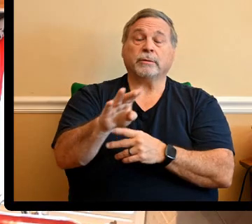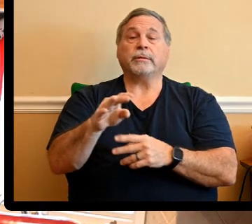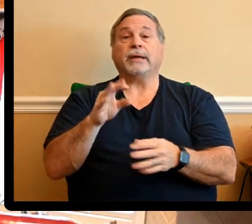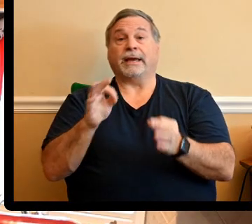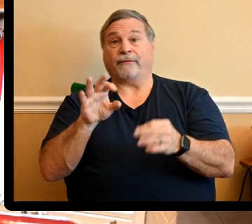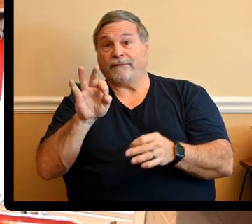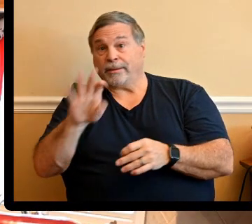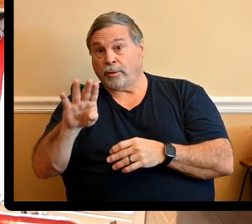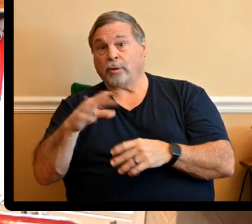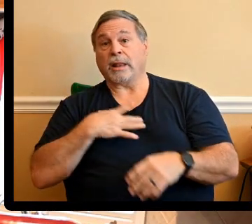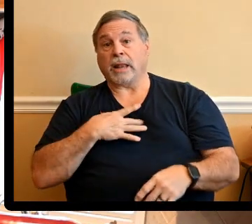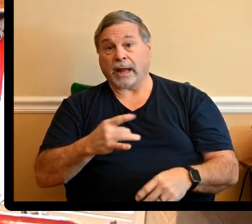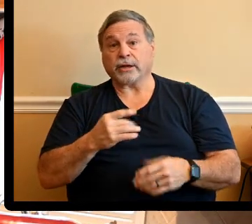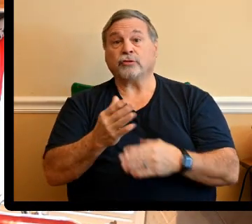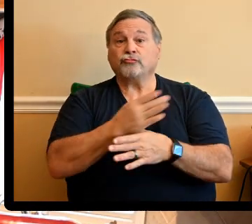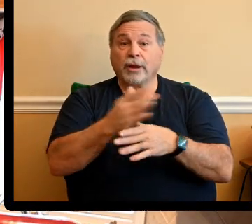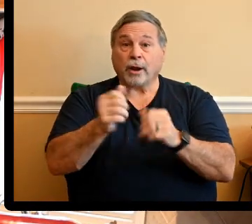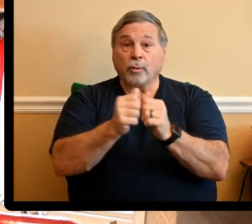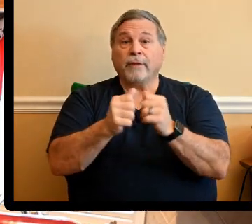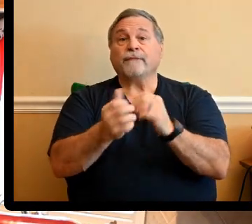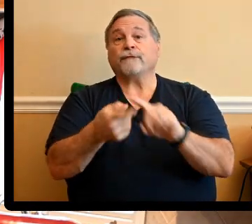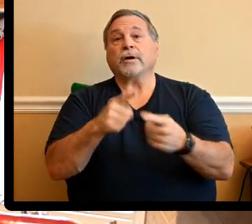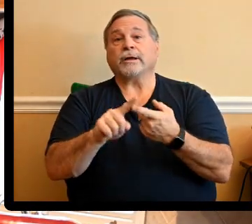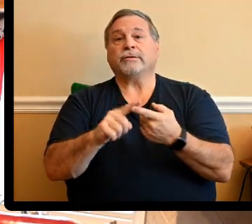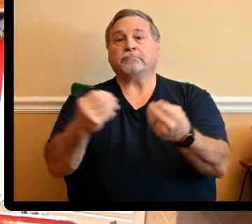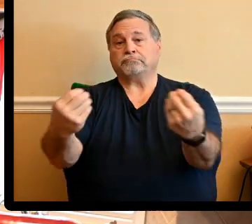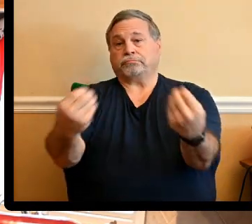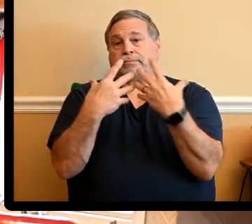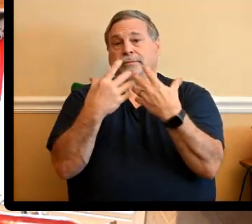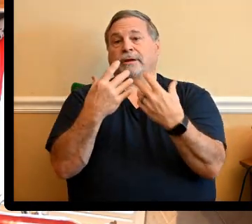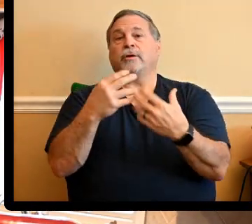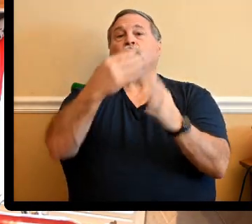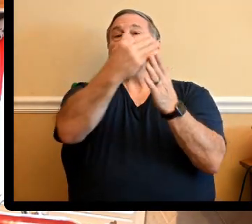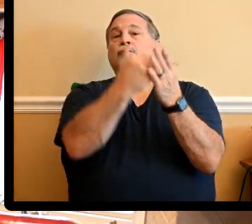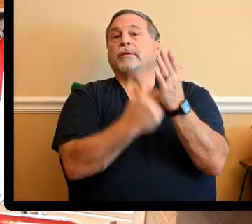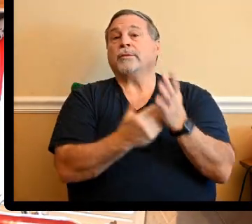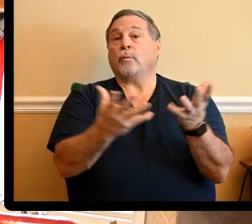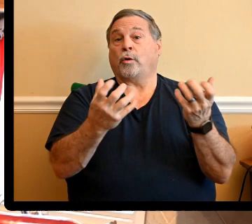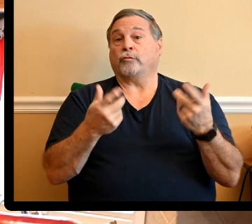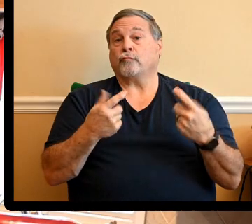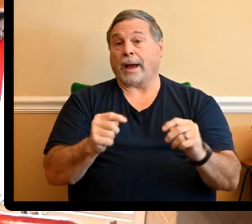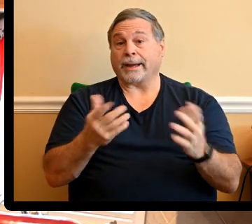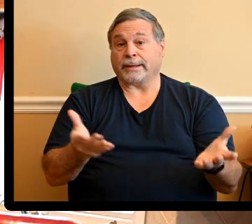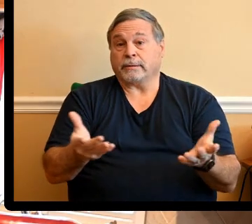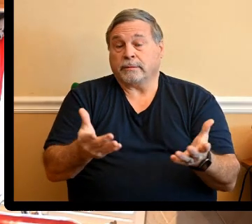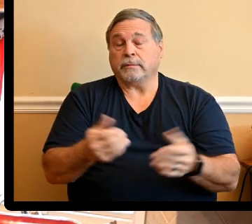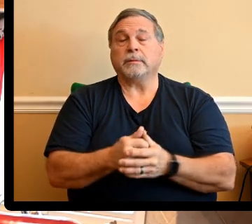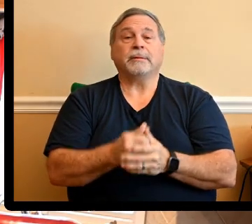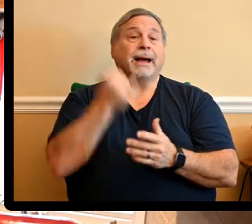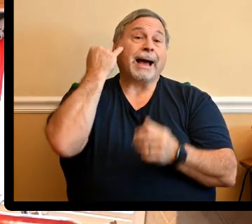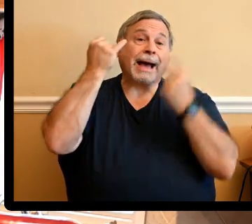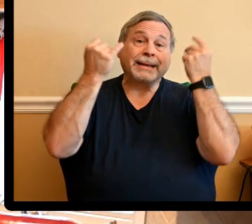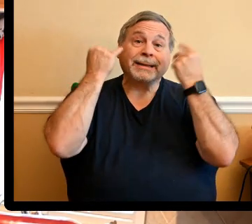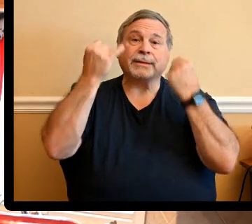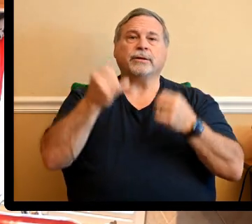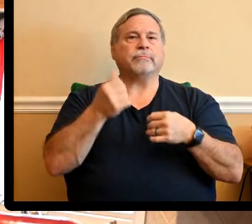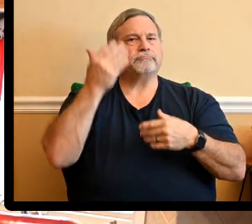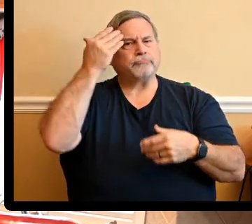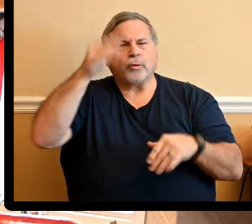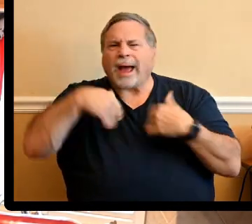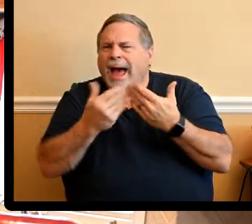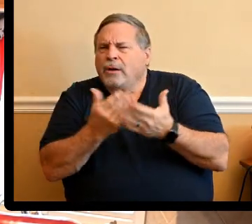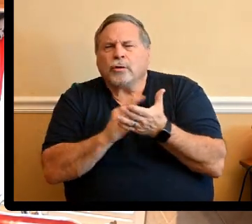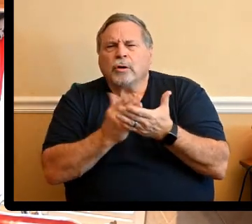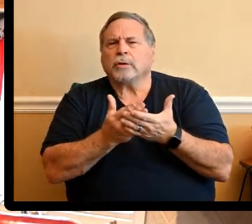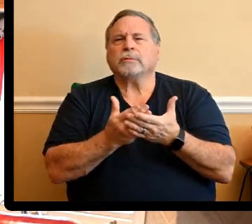Facebook. If you have us on Facebook, like us, share us with your friends. Send us any recipes that you'd like us to try, ideas that you don't